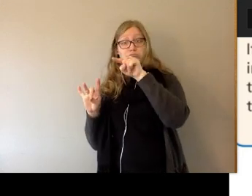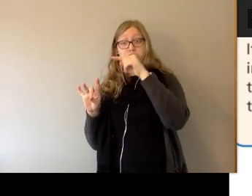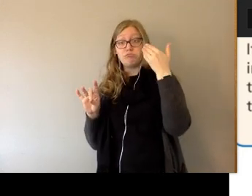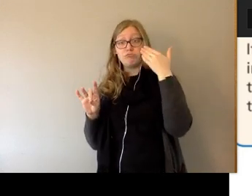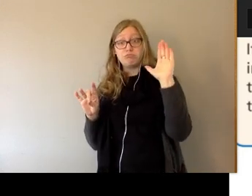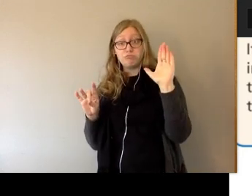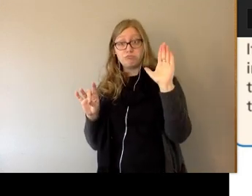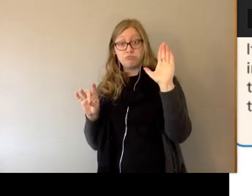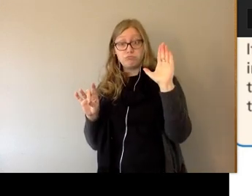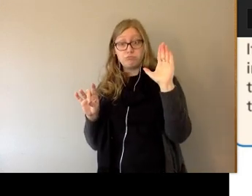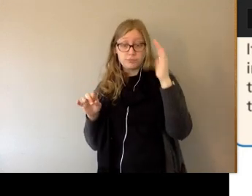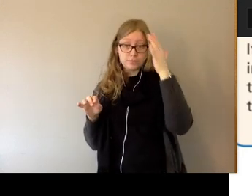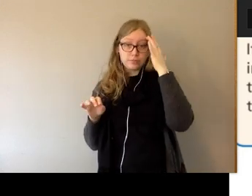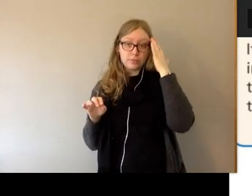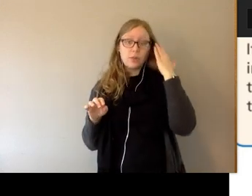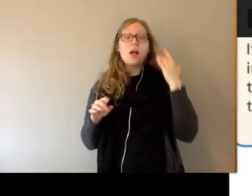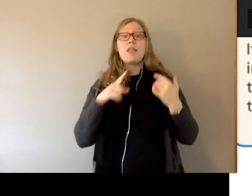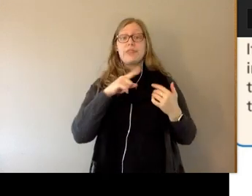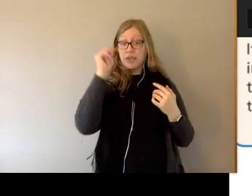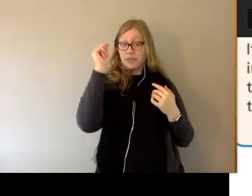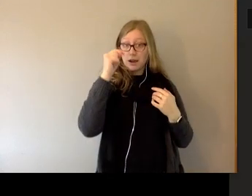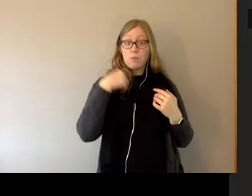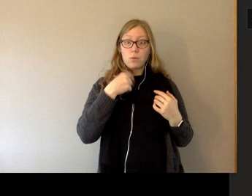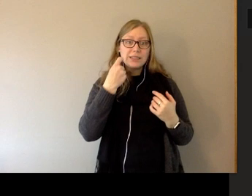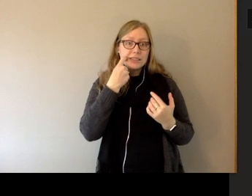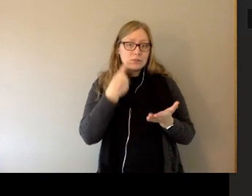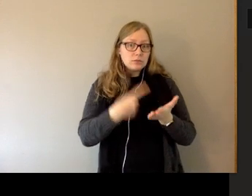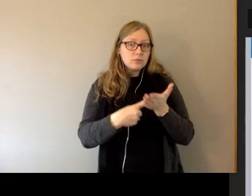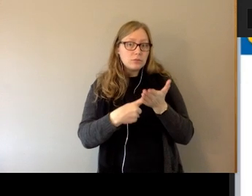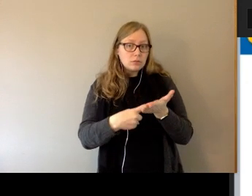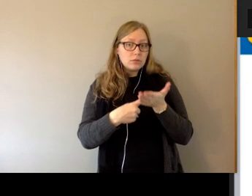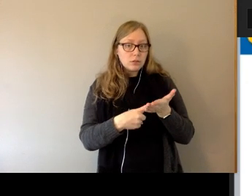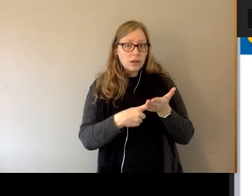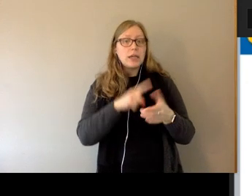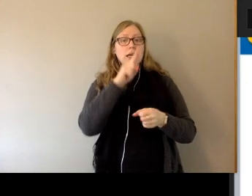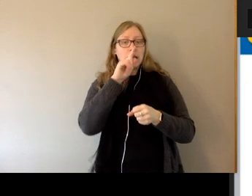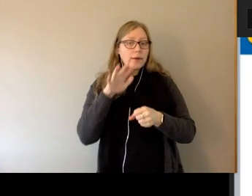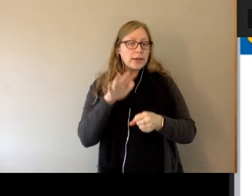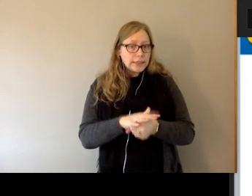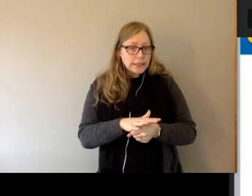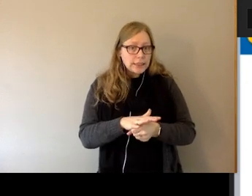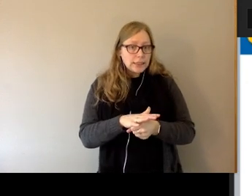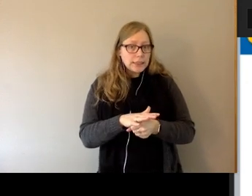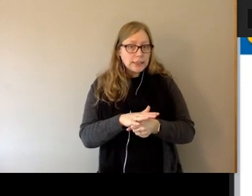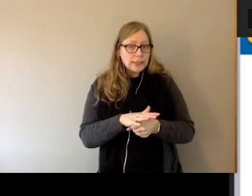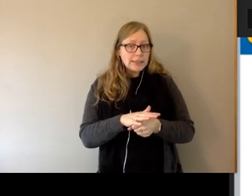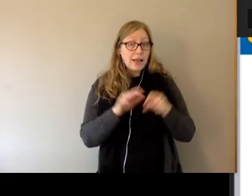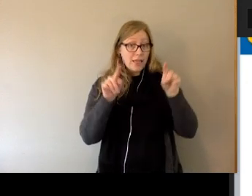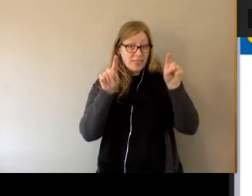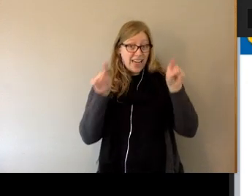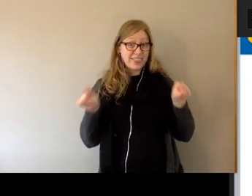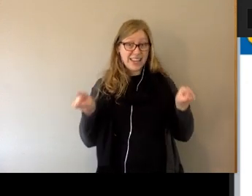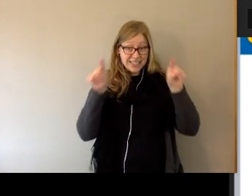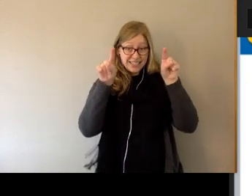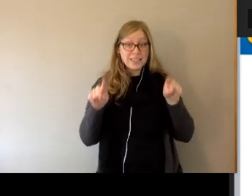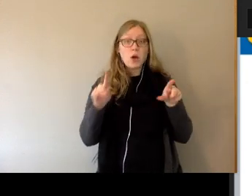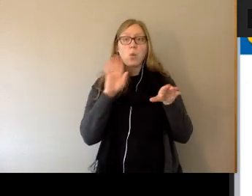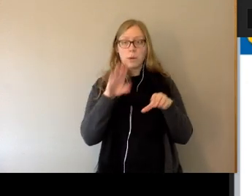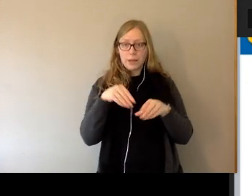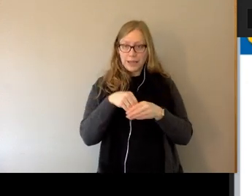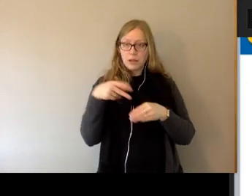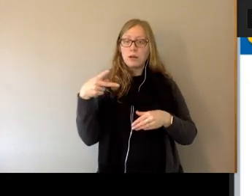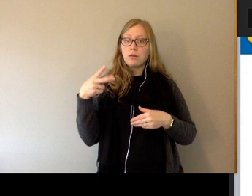Well, the theorem that we just talked about guarantees that these lengths are in proportion. So if I take